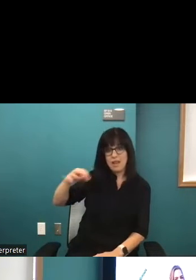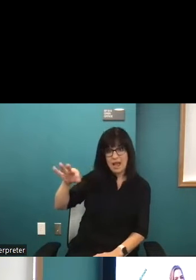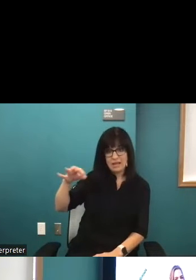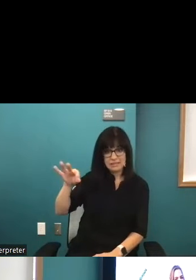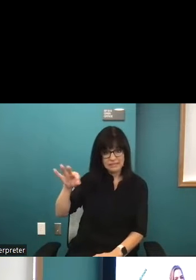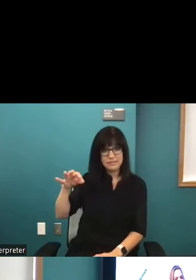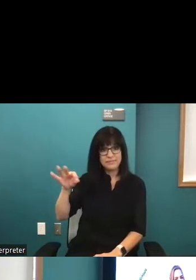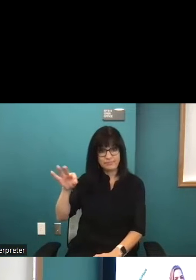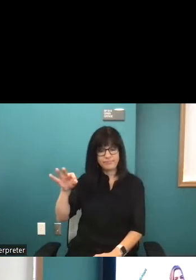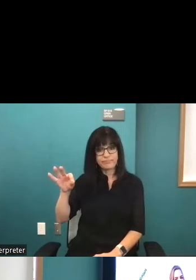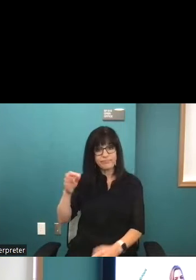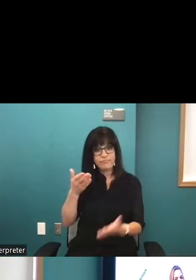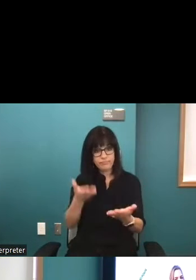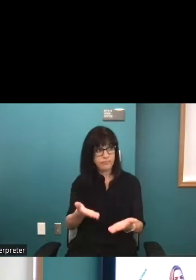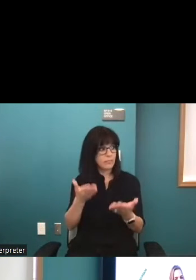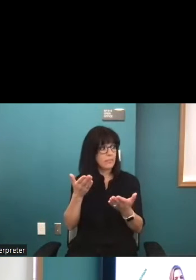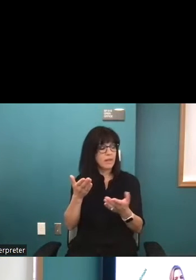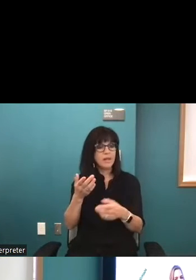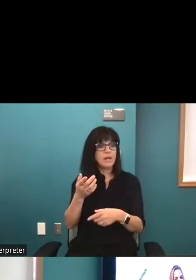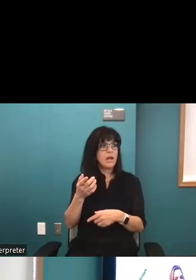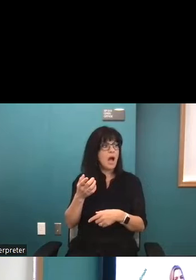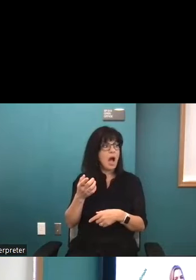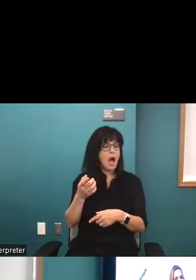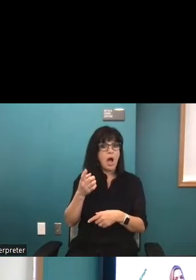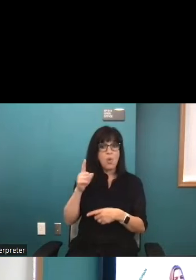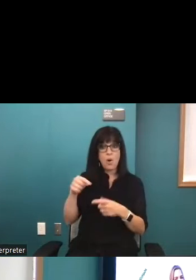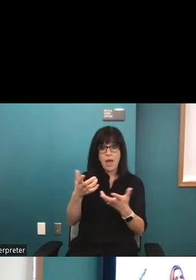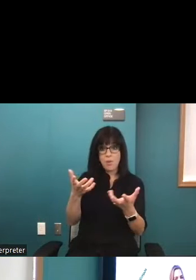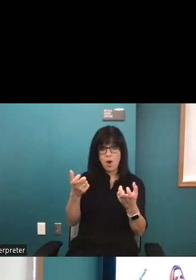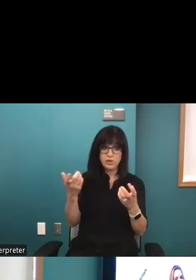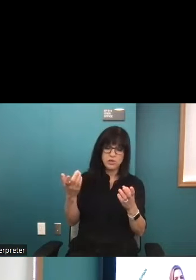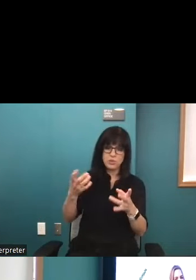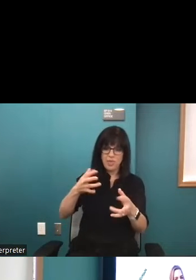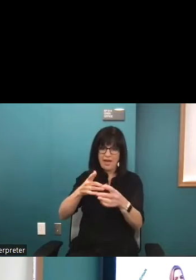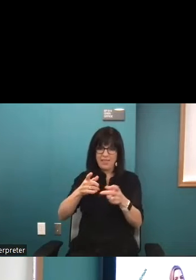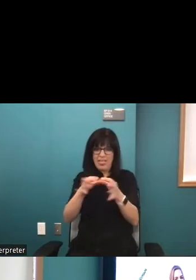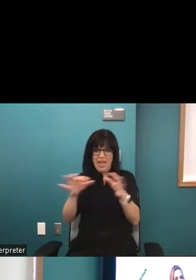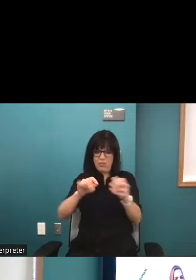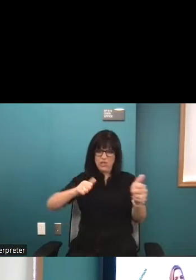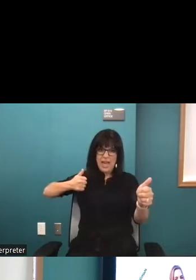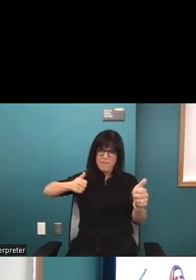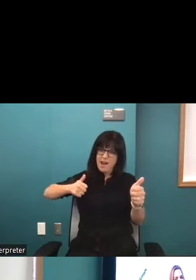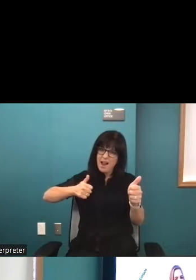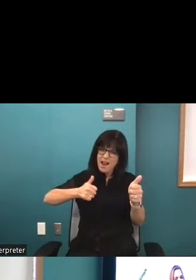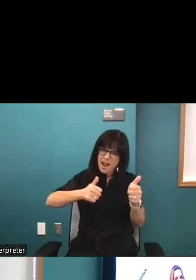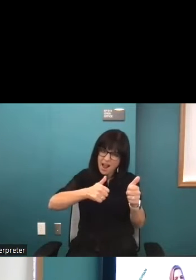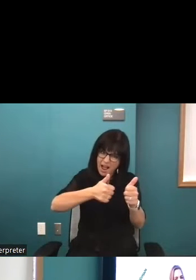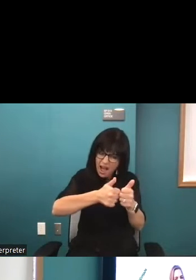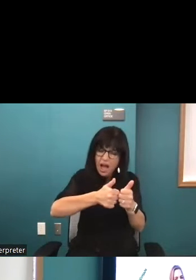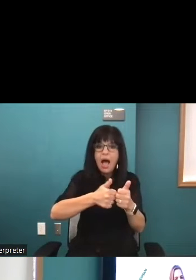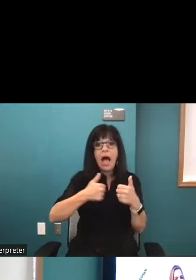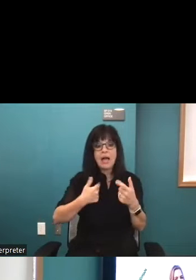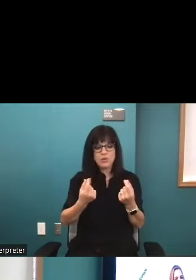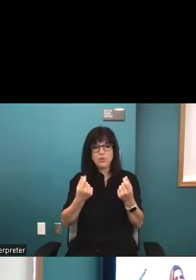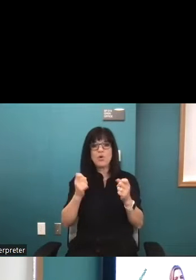19, and she really just got me when I wanted to close that language gap that existed. I knew she was way behind. I ended up going